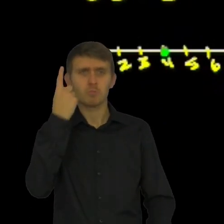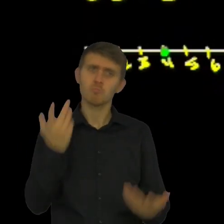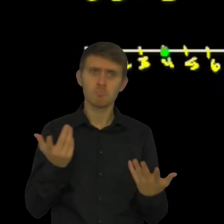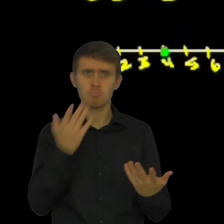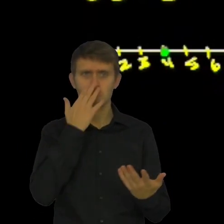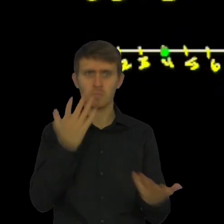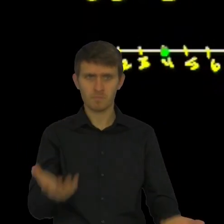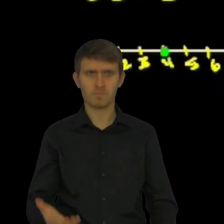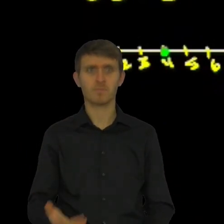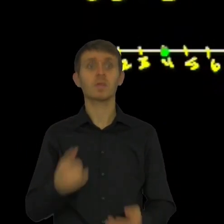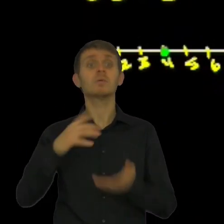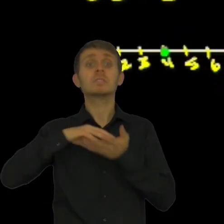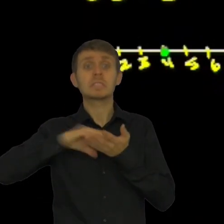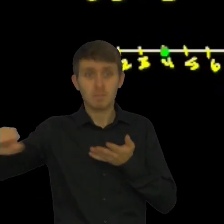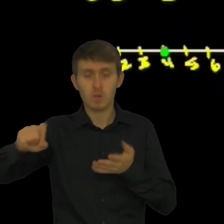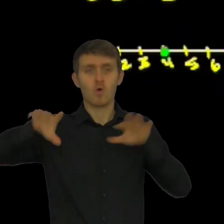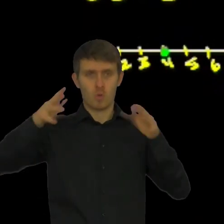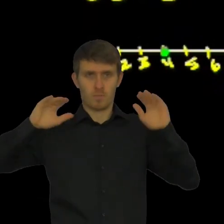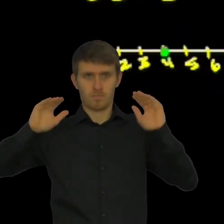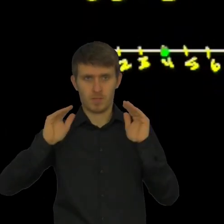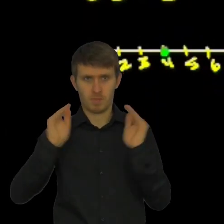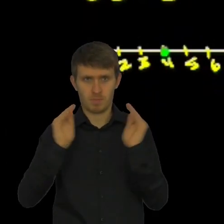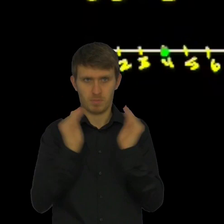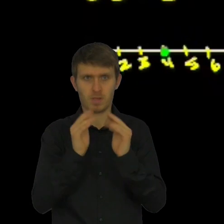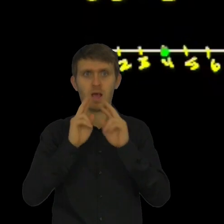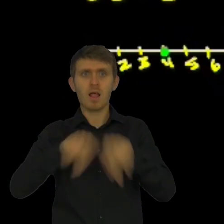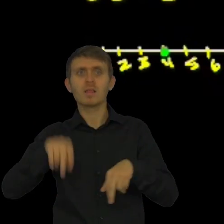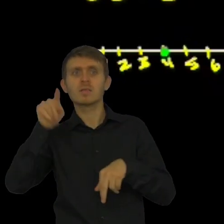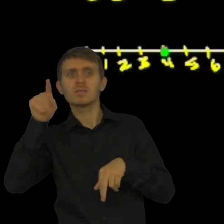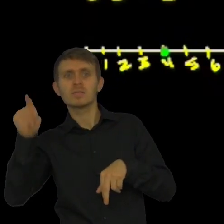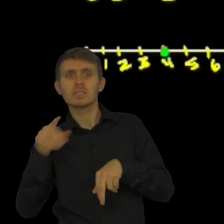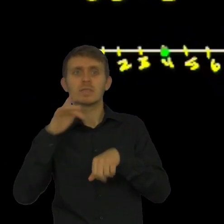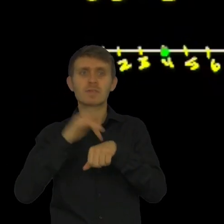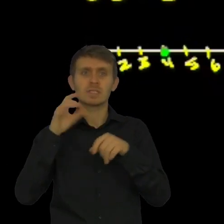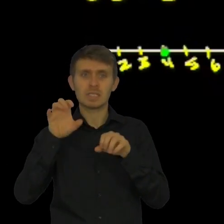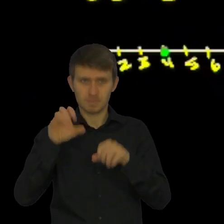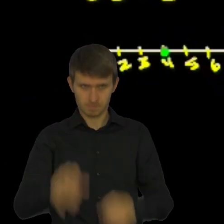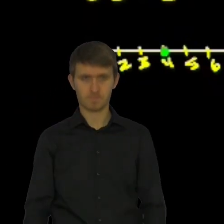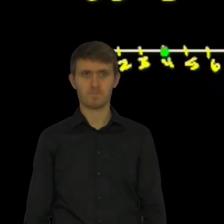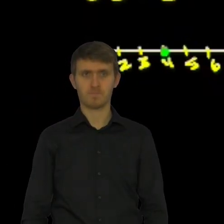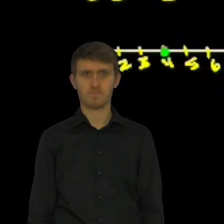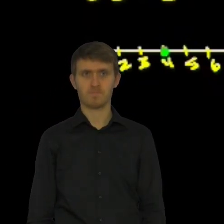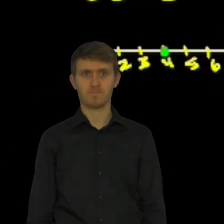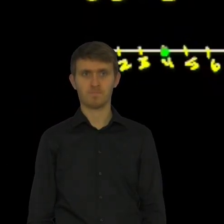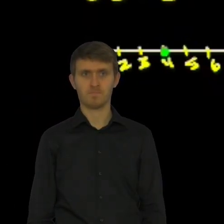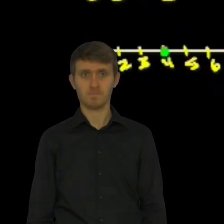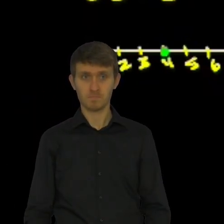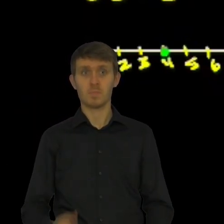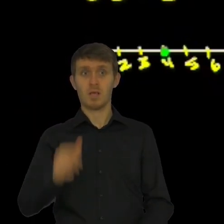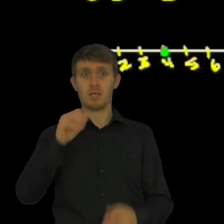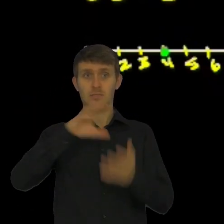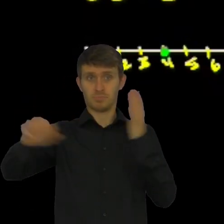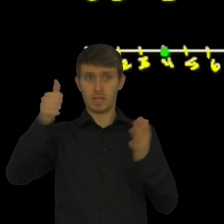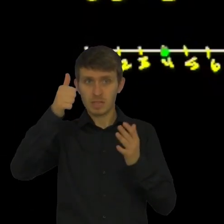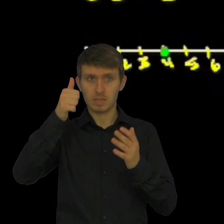taking away we're going to decrease the total number of lemons we have right so we take away one we get to three take away two get to